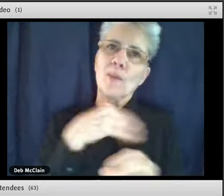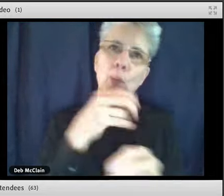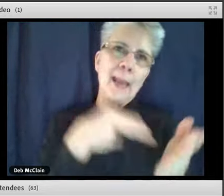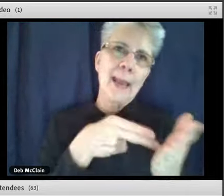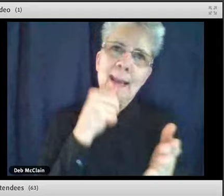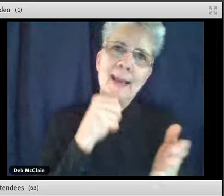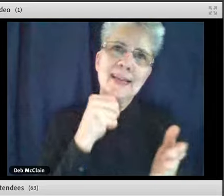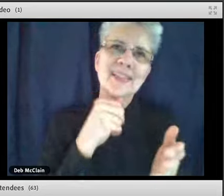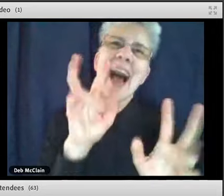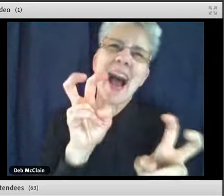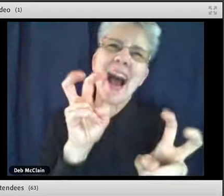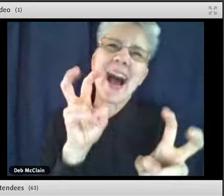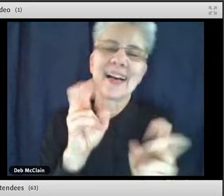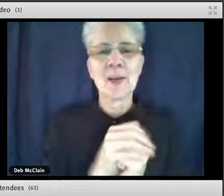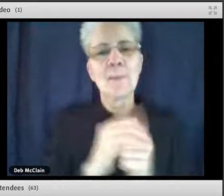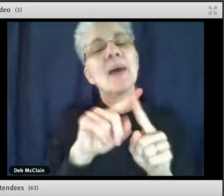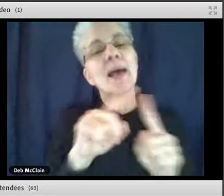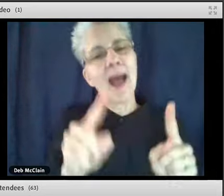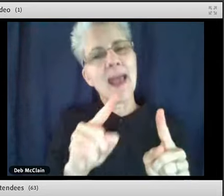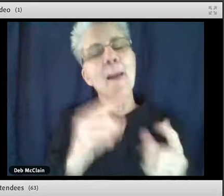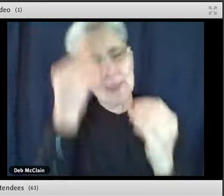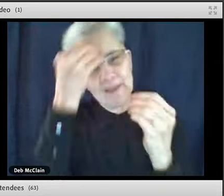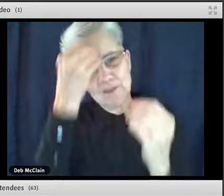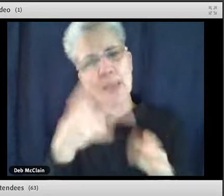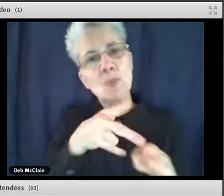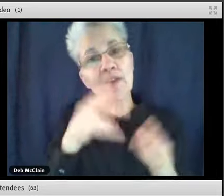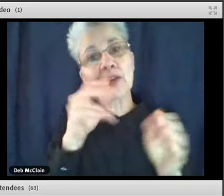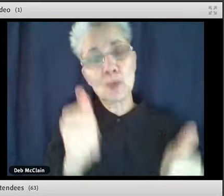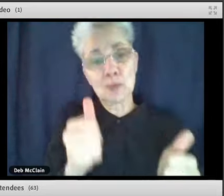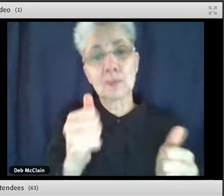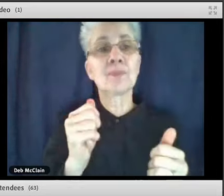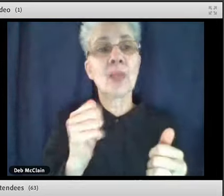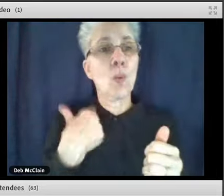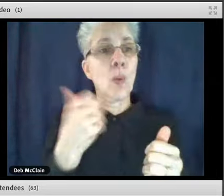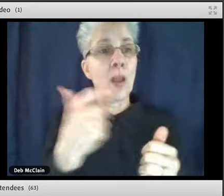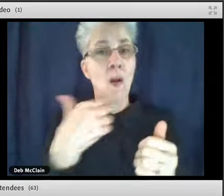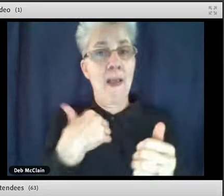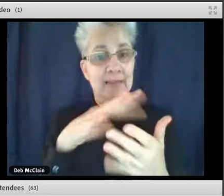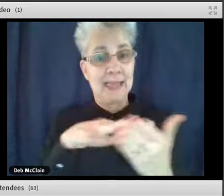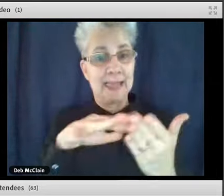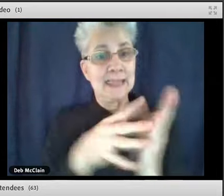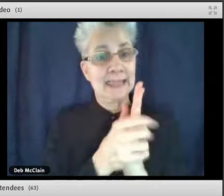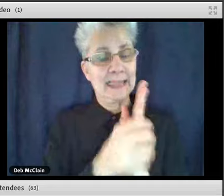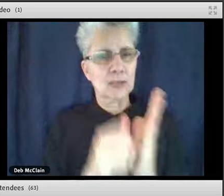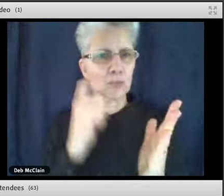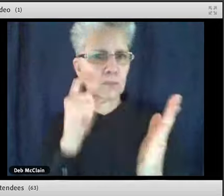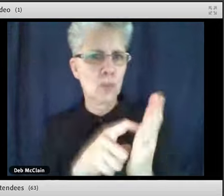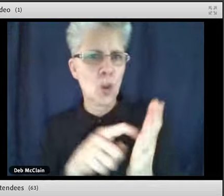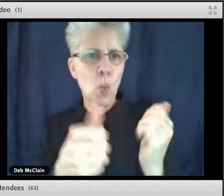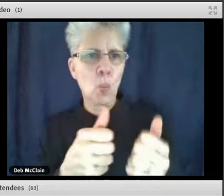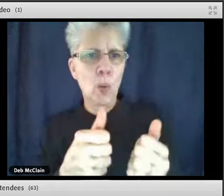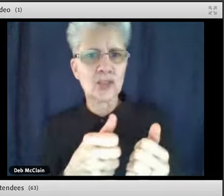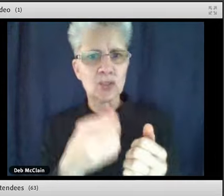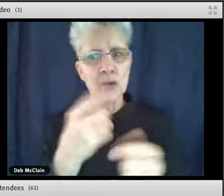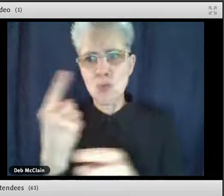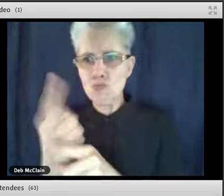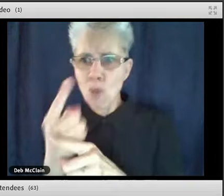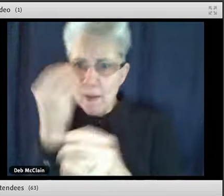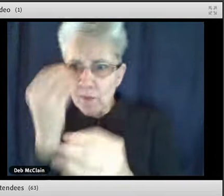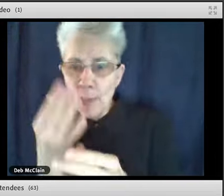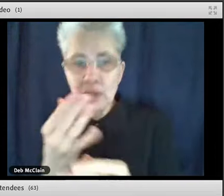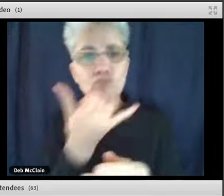am an information professional, and we all have the skills to discern which information is correct and which information isn't. But as you